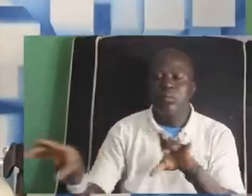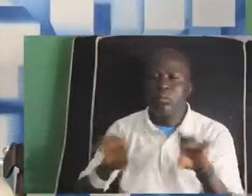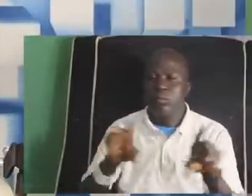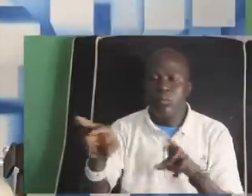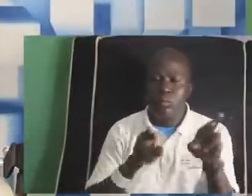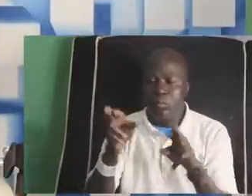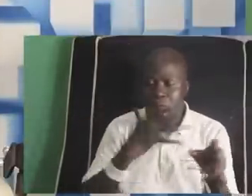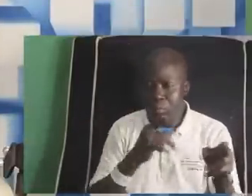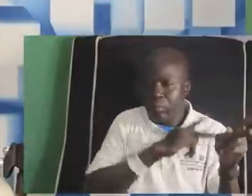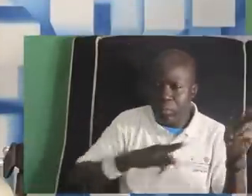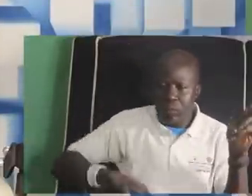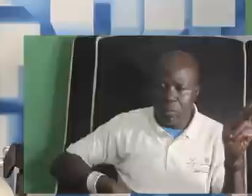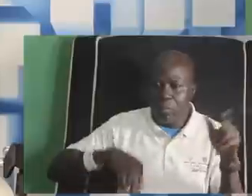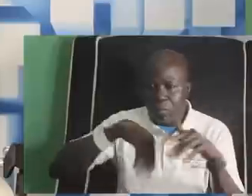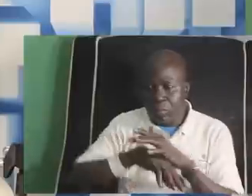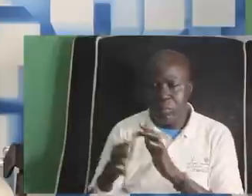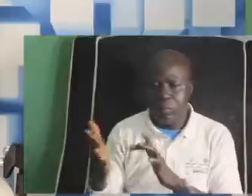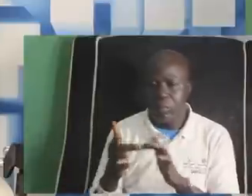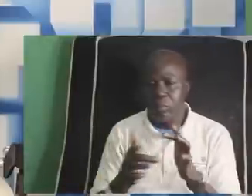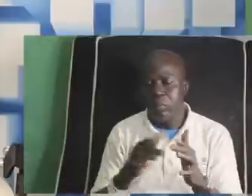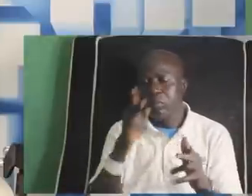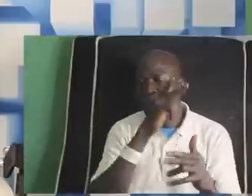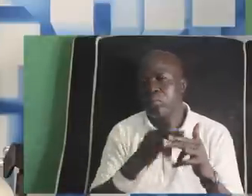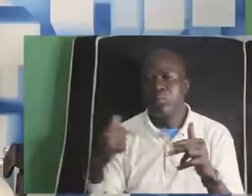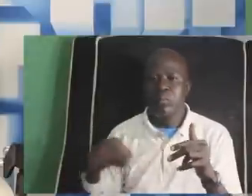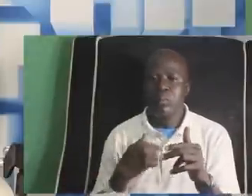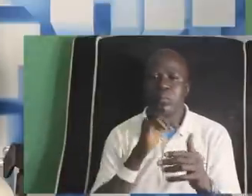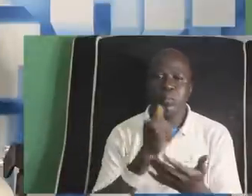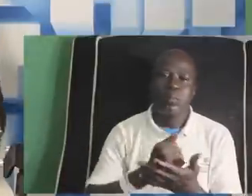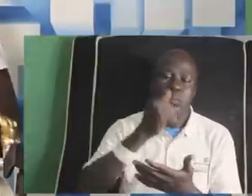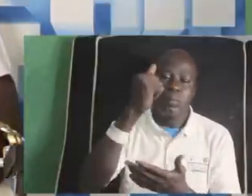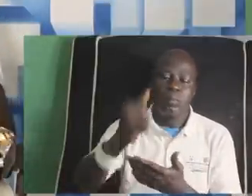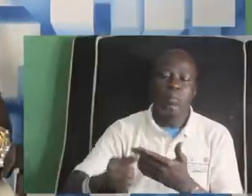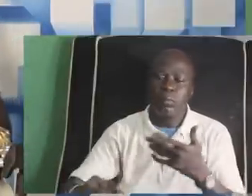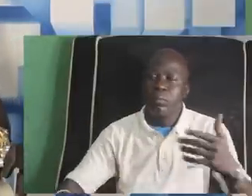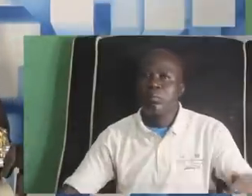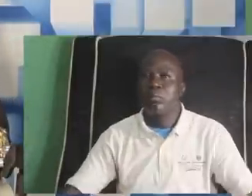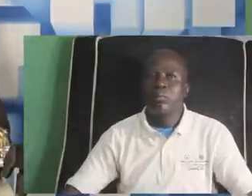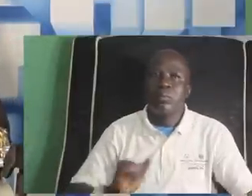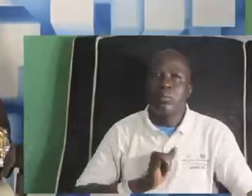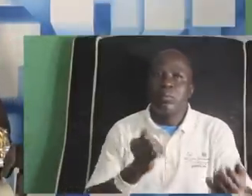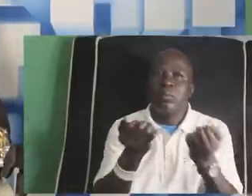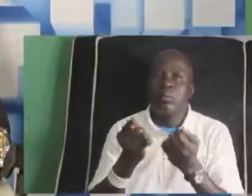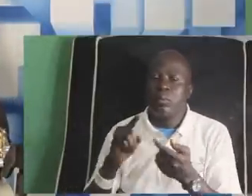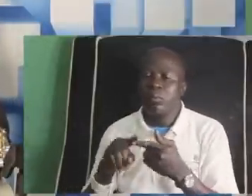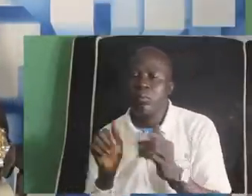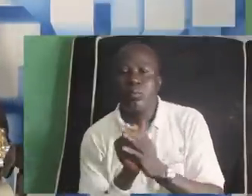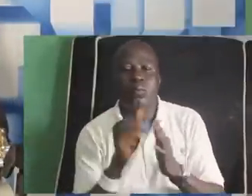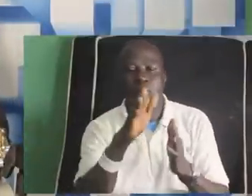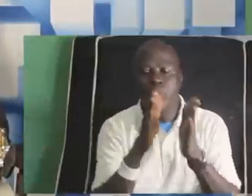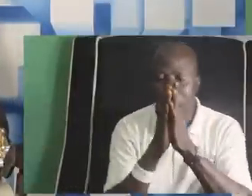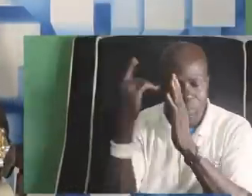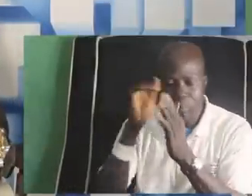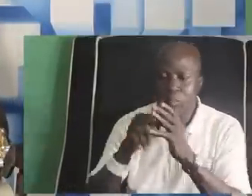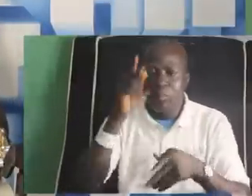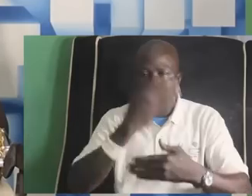bi oba. Reign as king. Jesu. Oluwa wa. In Jesus name my Lord. O fa gbadura fun eyin olojo ebi. I want